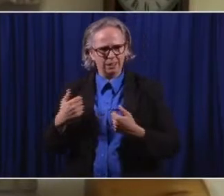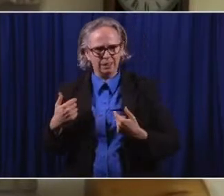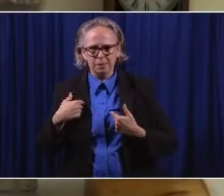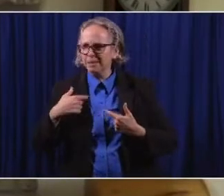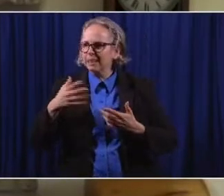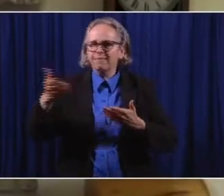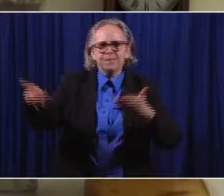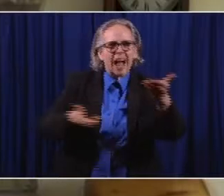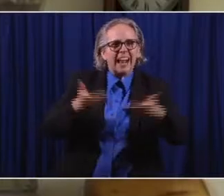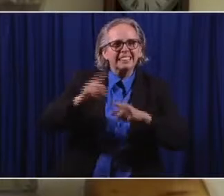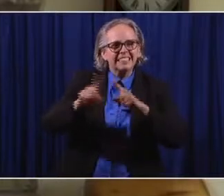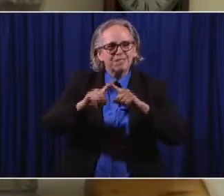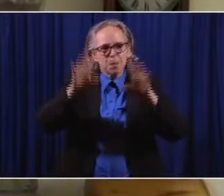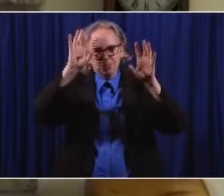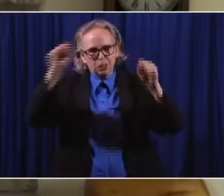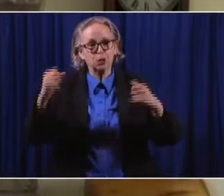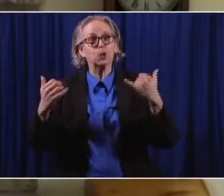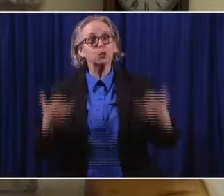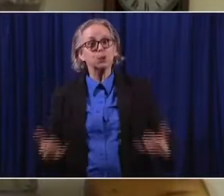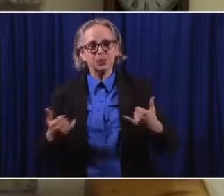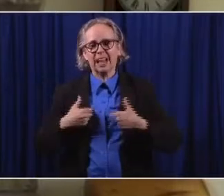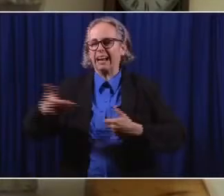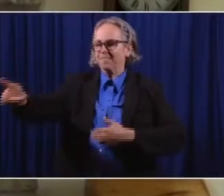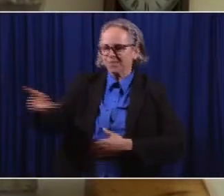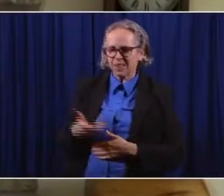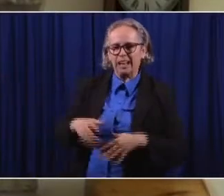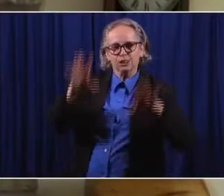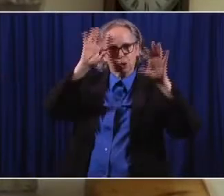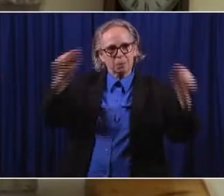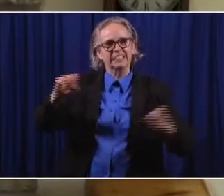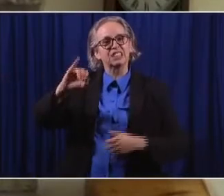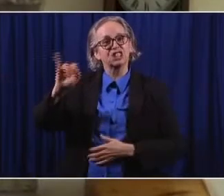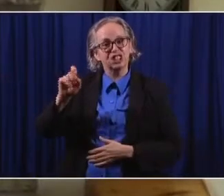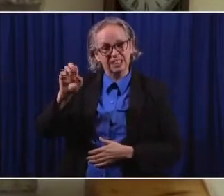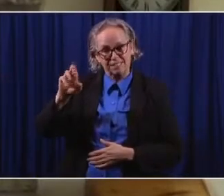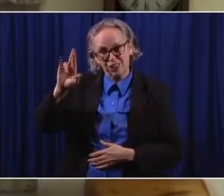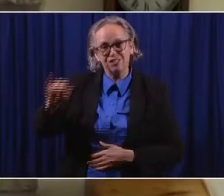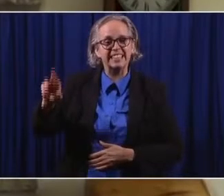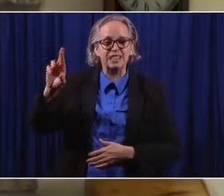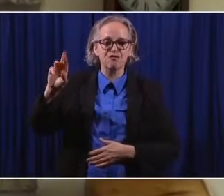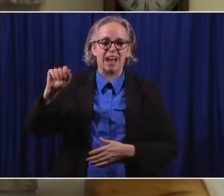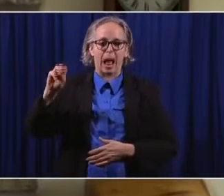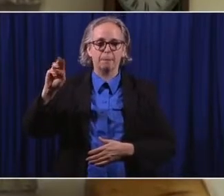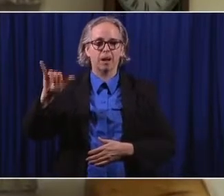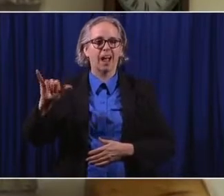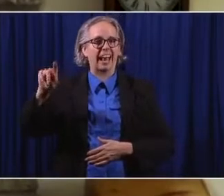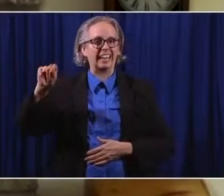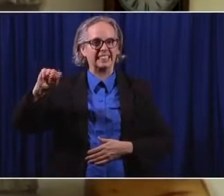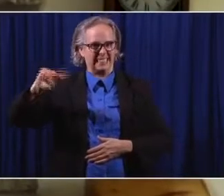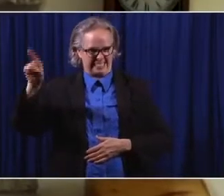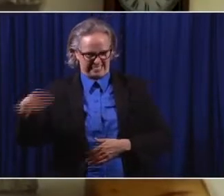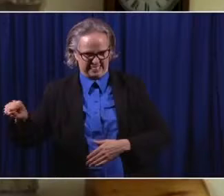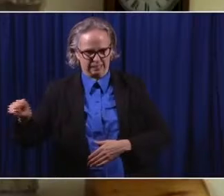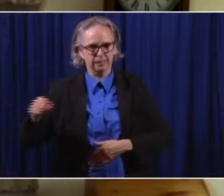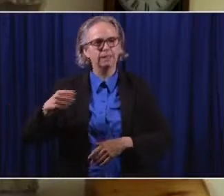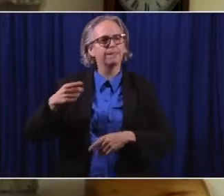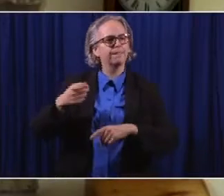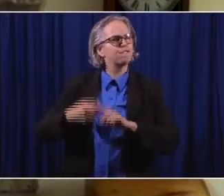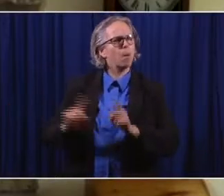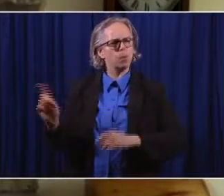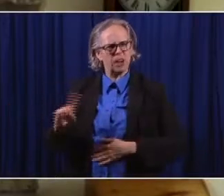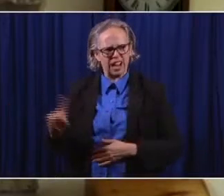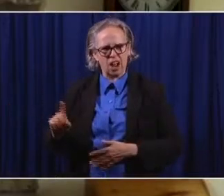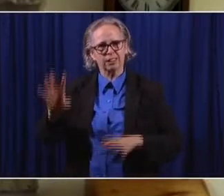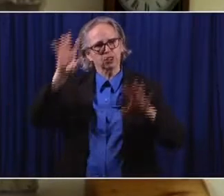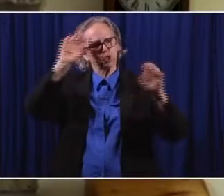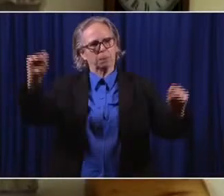Jeffrey Ramnitz, superintendent with Barberton City Schools. Mr. Superintendent, thank you for joining